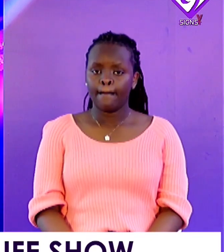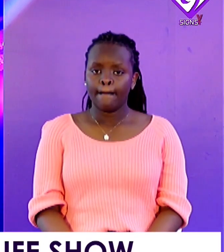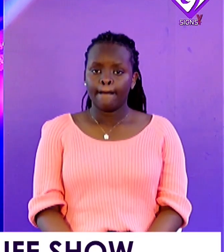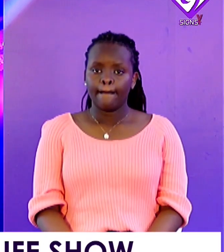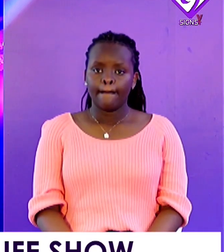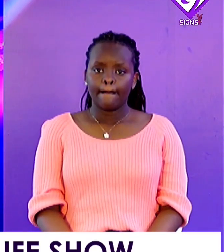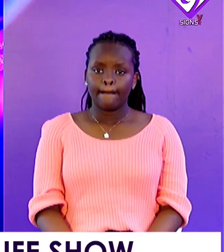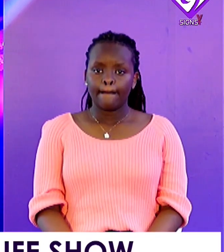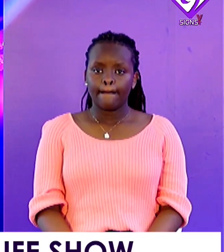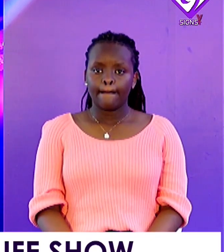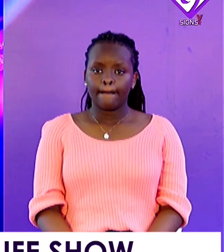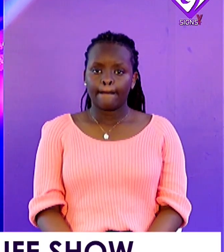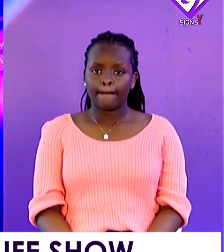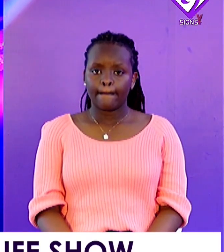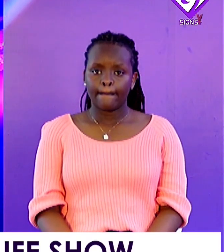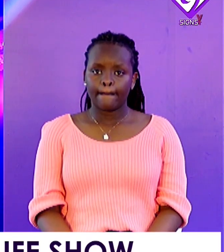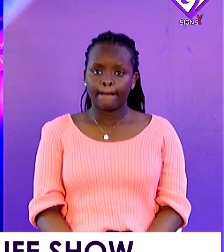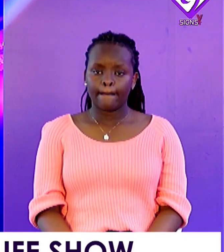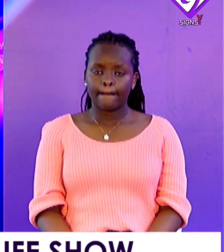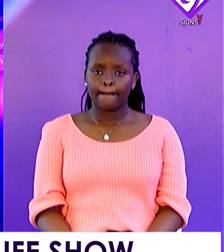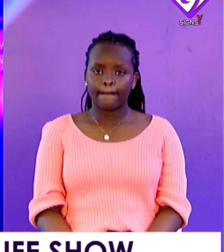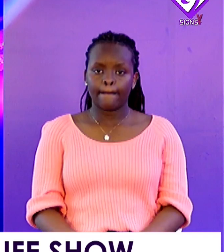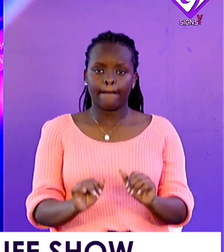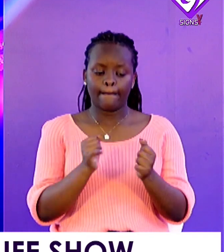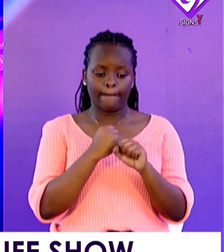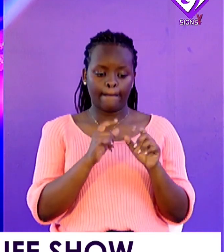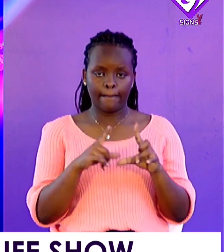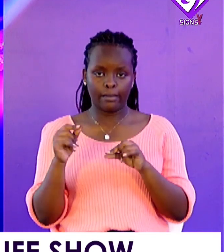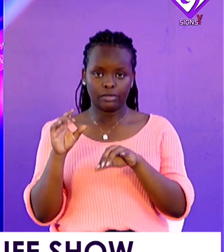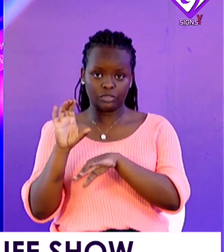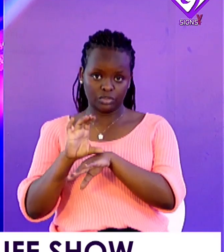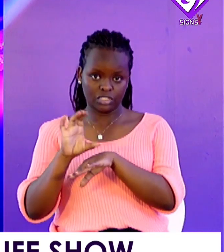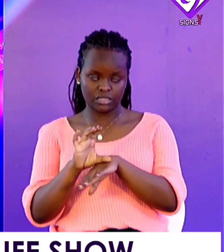cannot move to their places of worship, we have